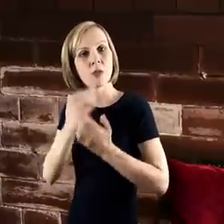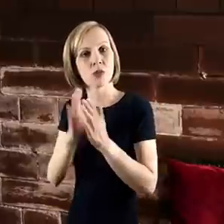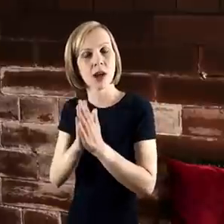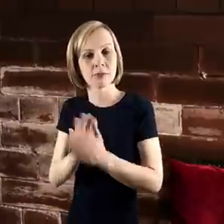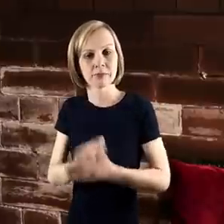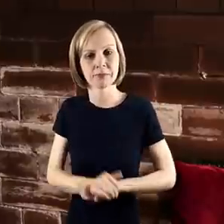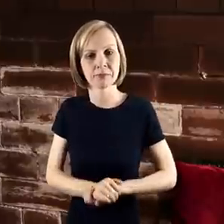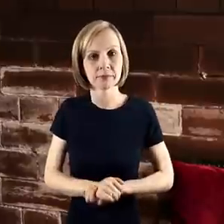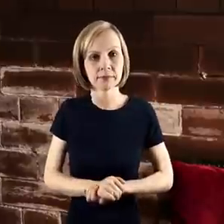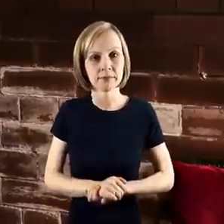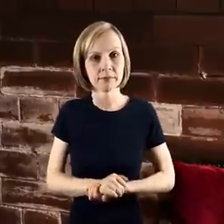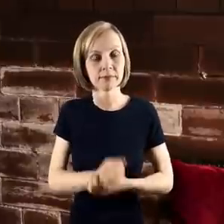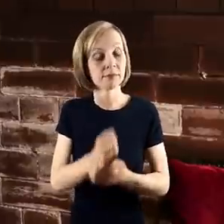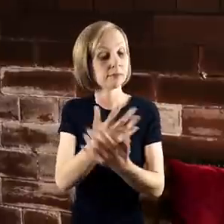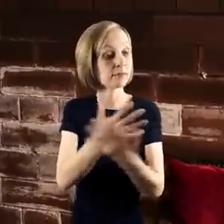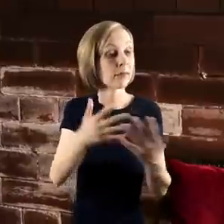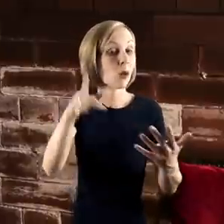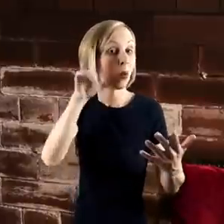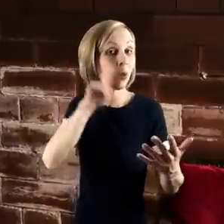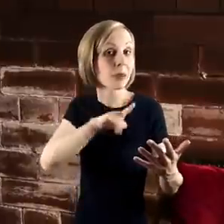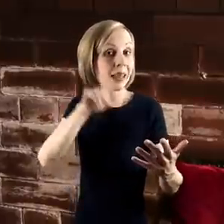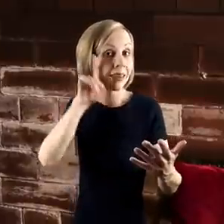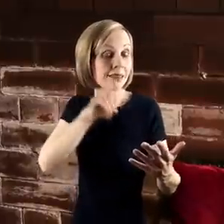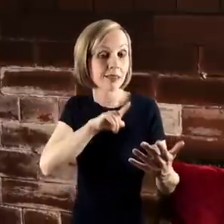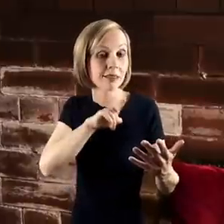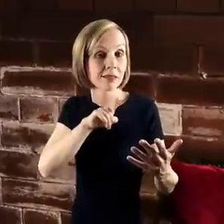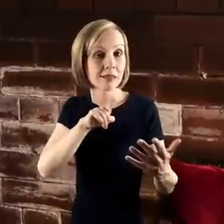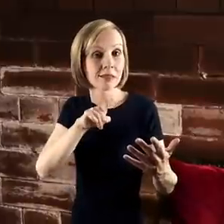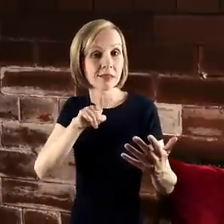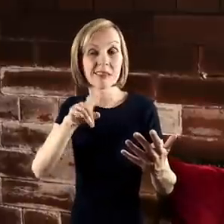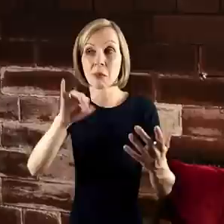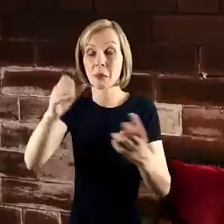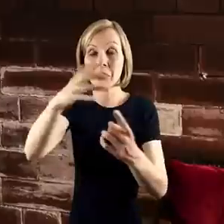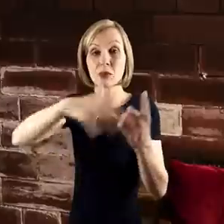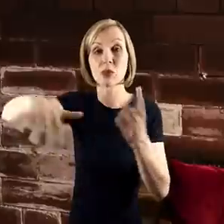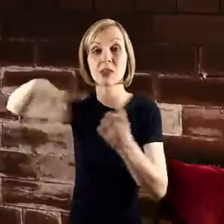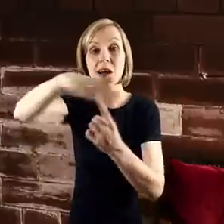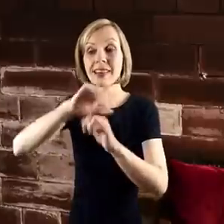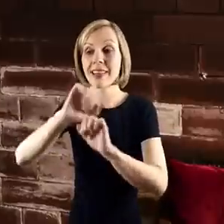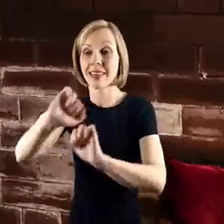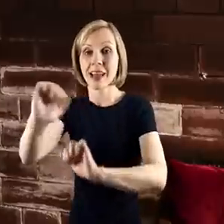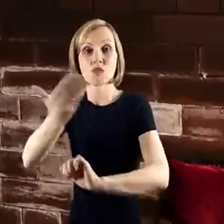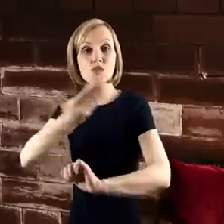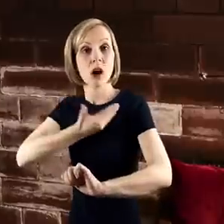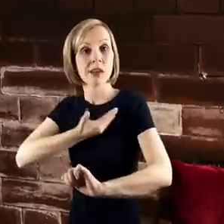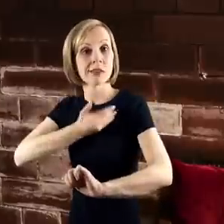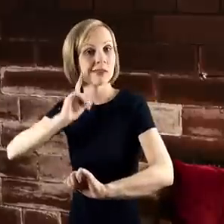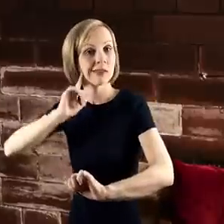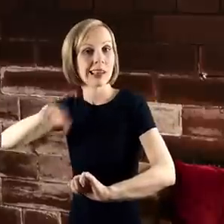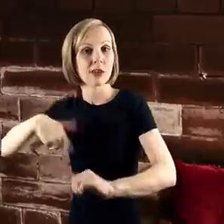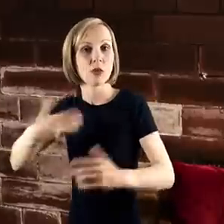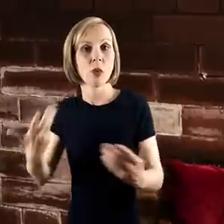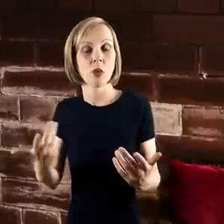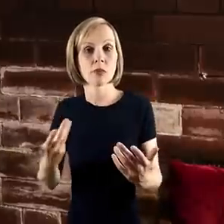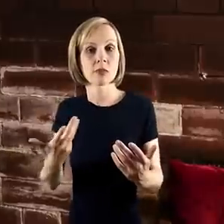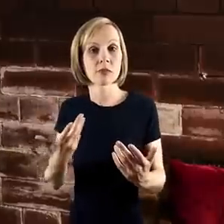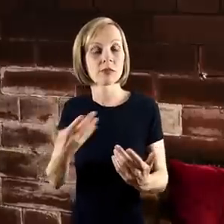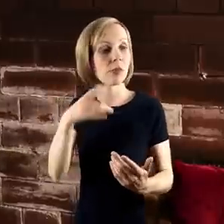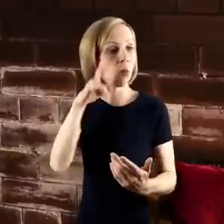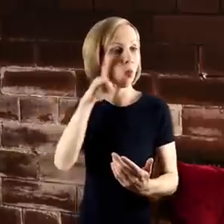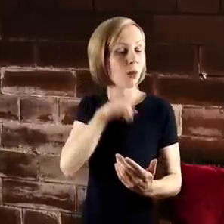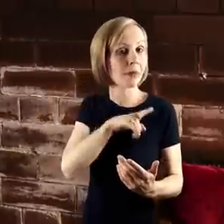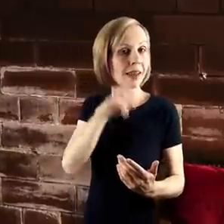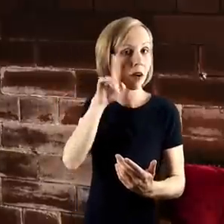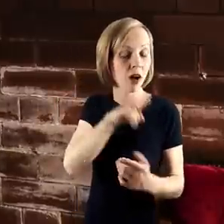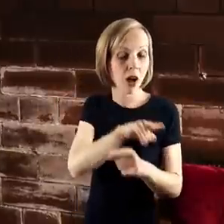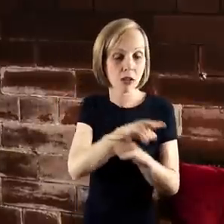We pray for women in societies where their human rights are denied, and for those women and girls who are ill-treated